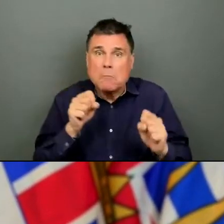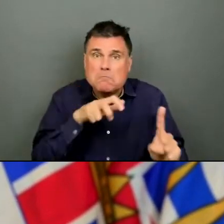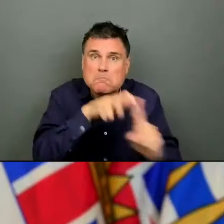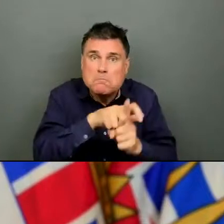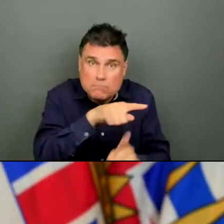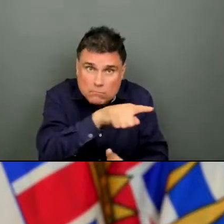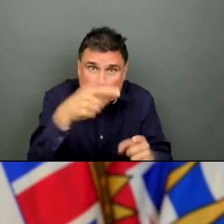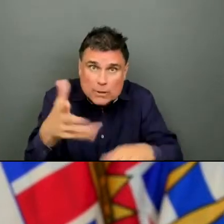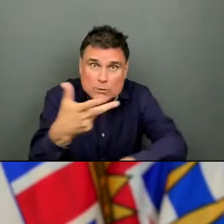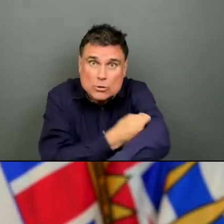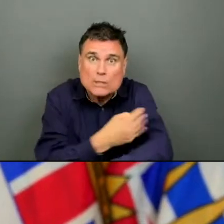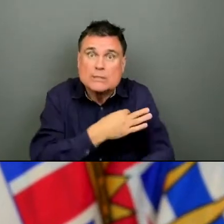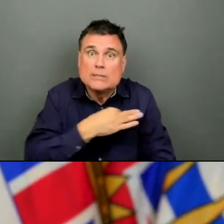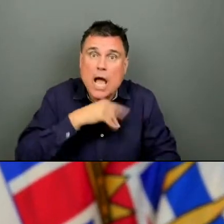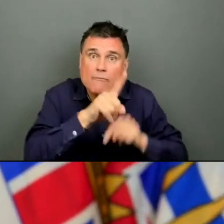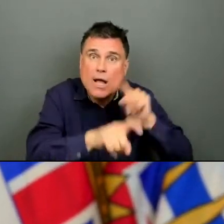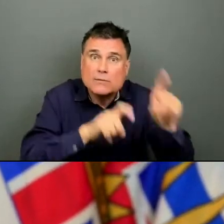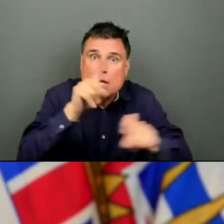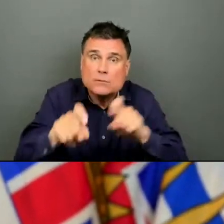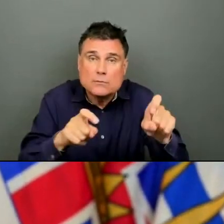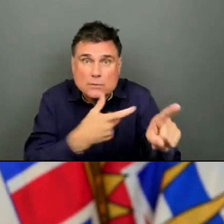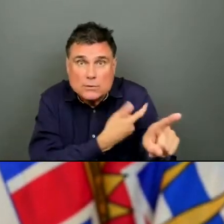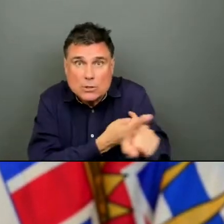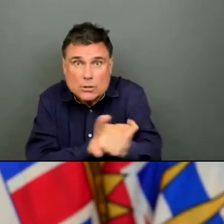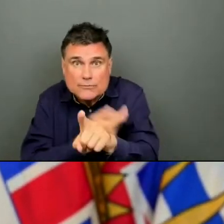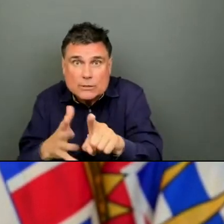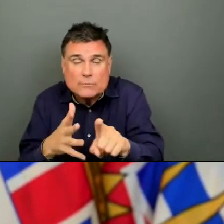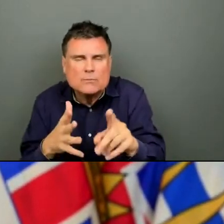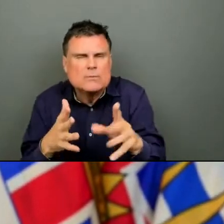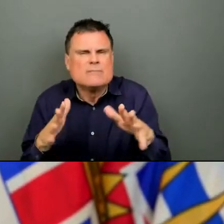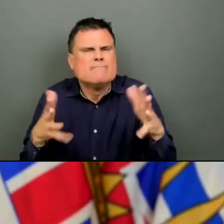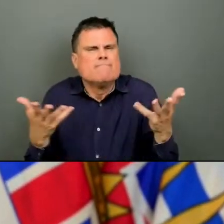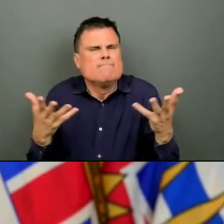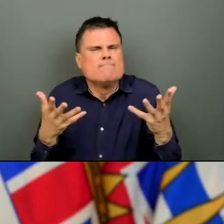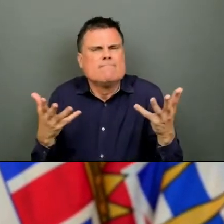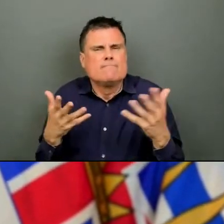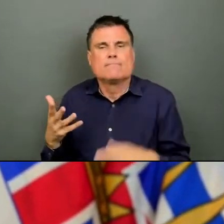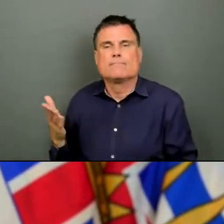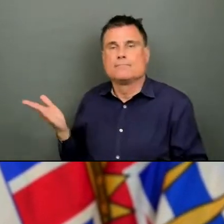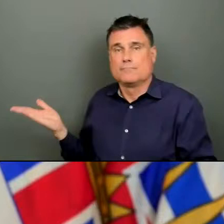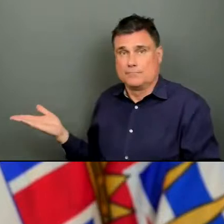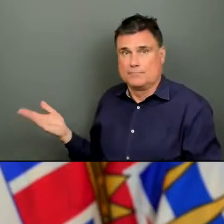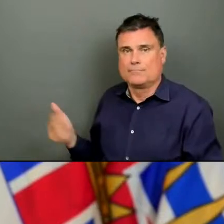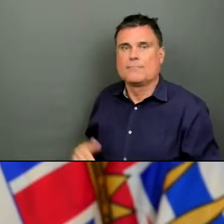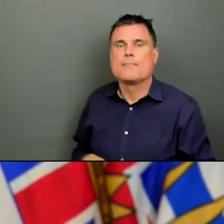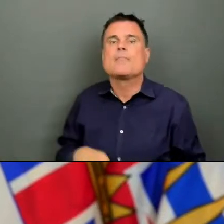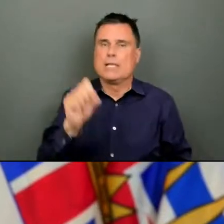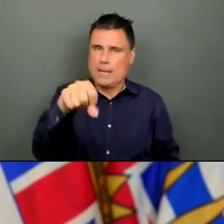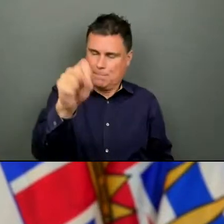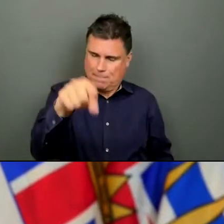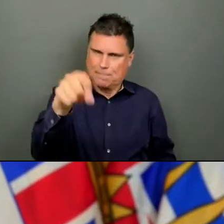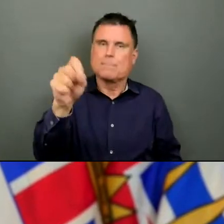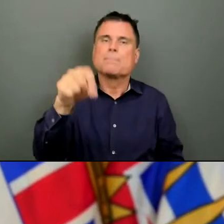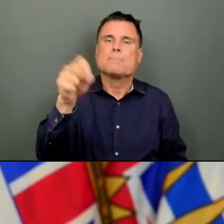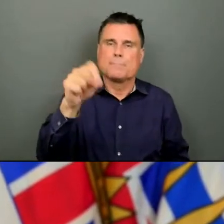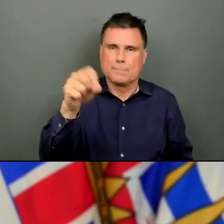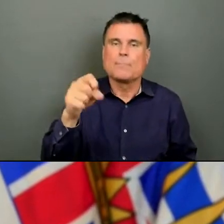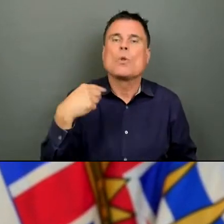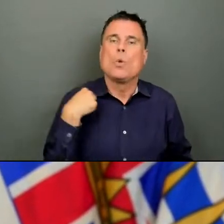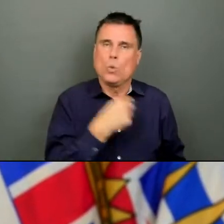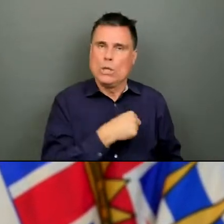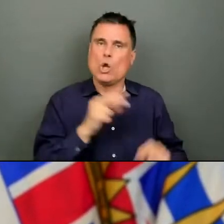if necessary? Absolutely. We're looking at all of the options around how do we ensure that